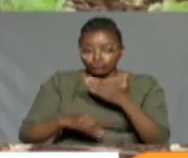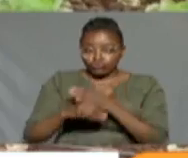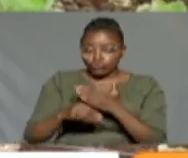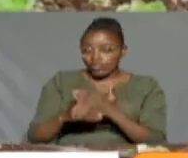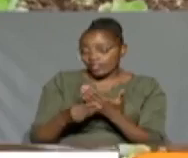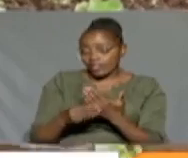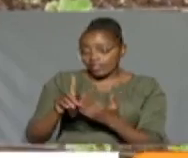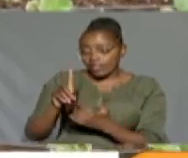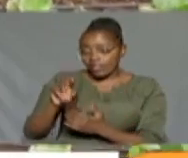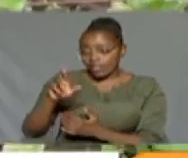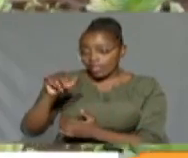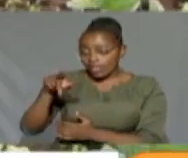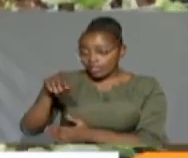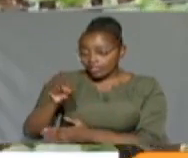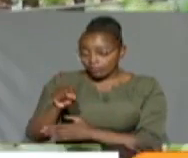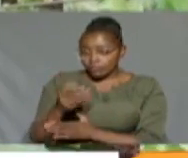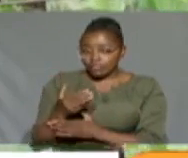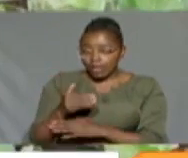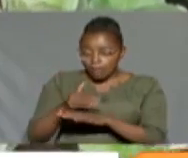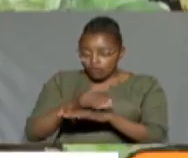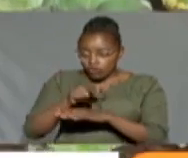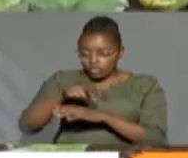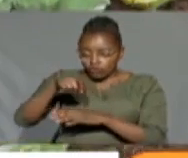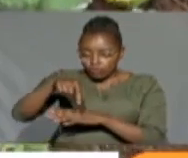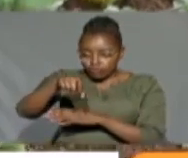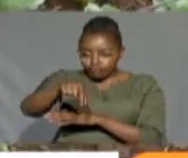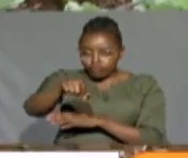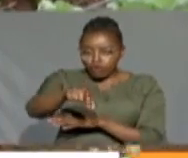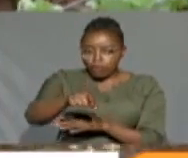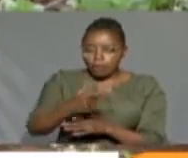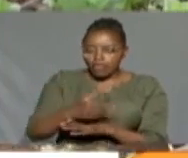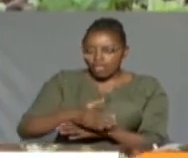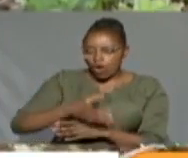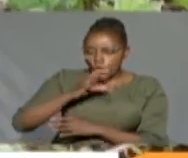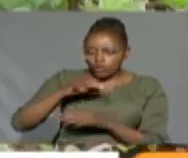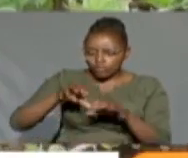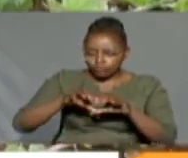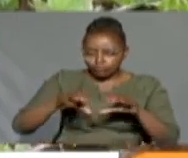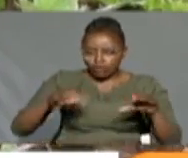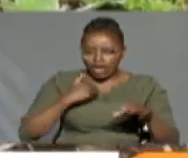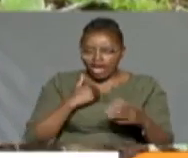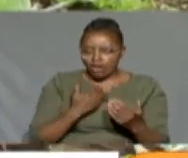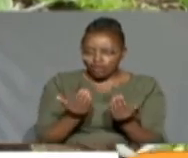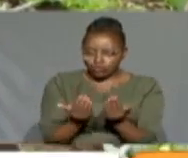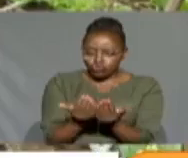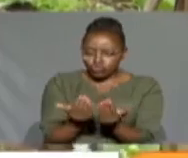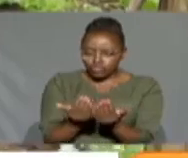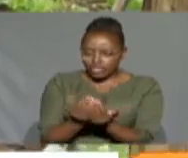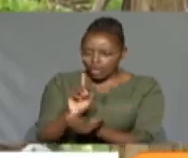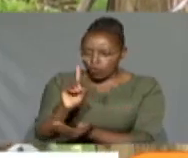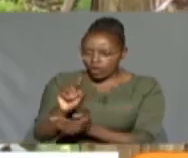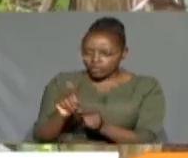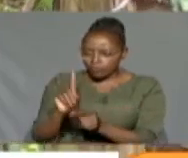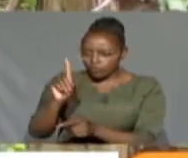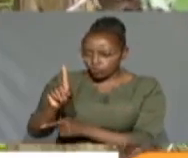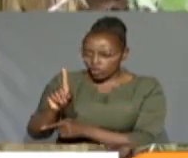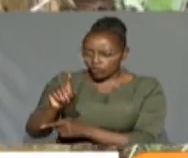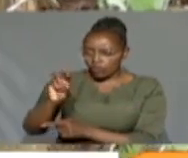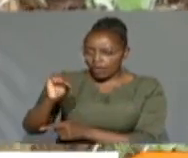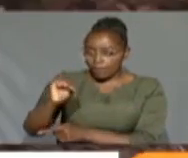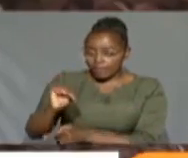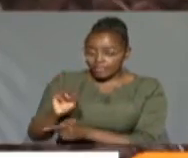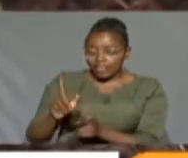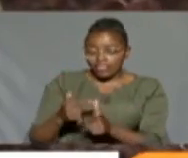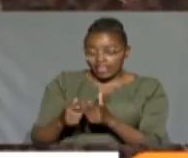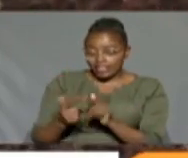drips. Before watering her crops, she tests the flow rate of the water by placing a small container to one of the emitters.